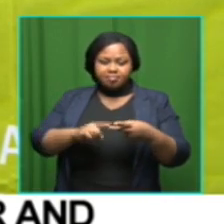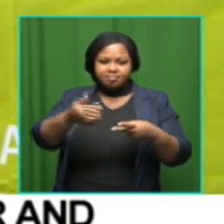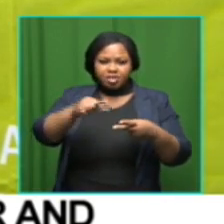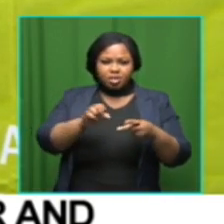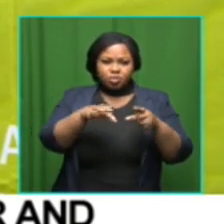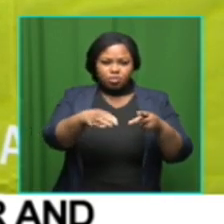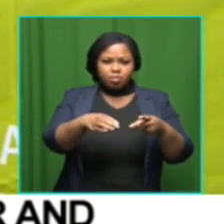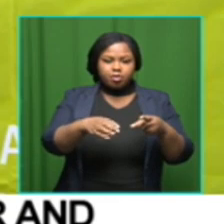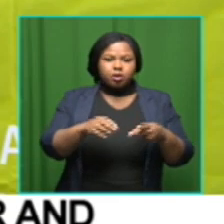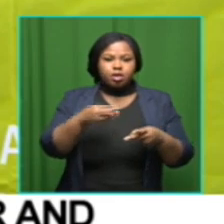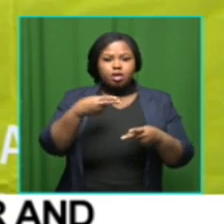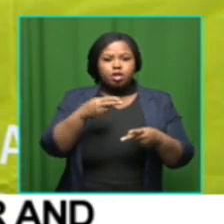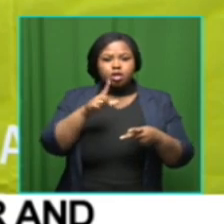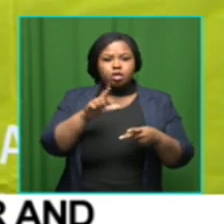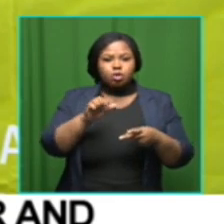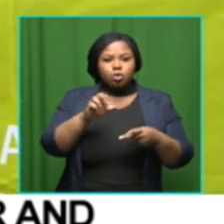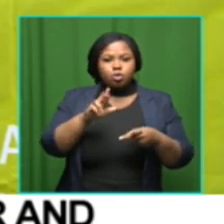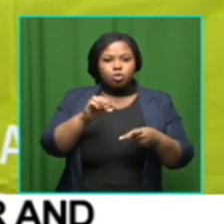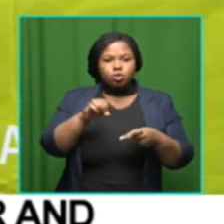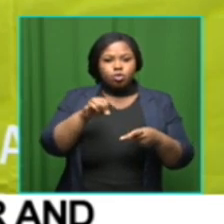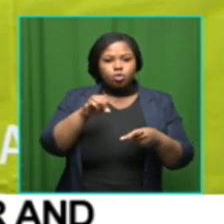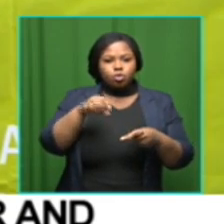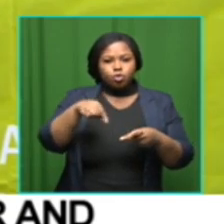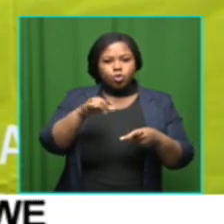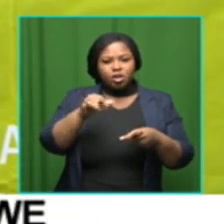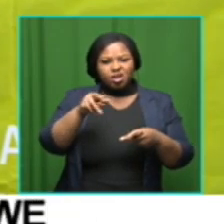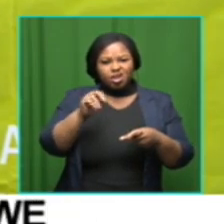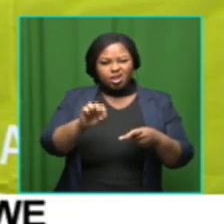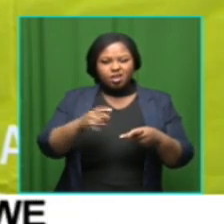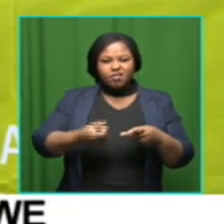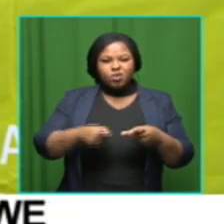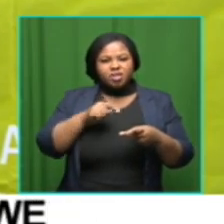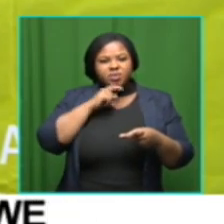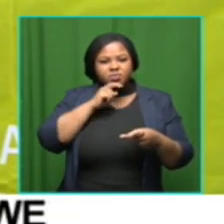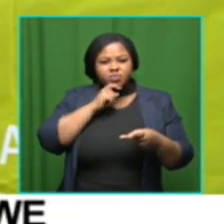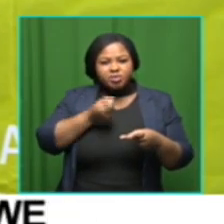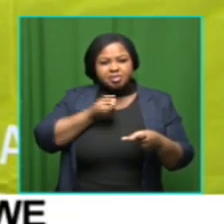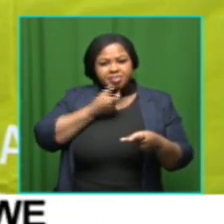or hydroxychloroquine, that you know the drug that's being used for